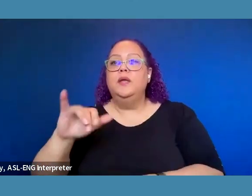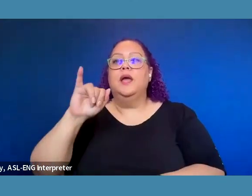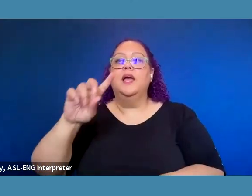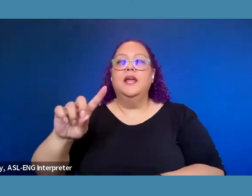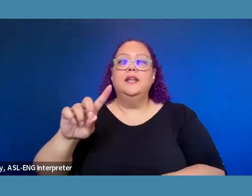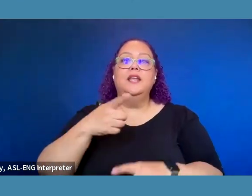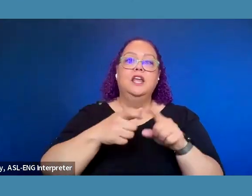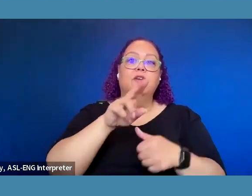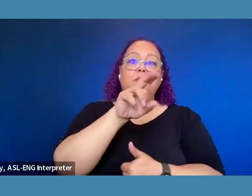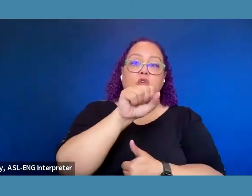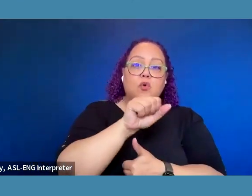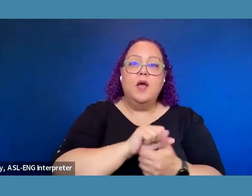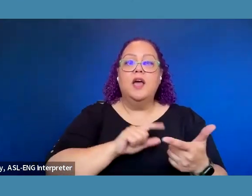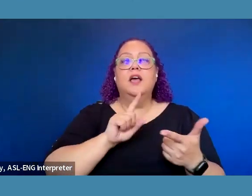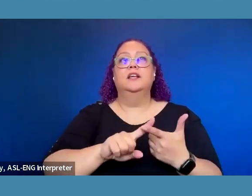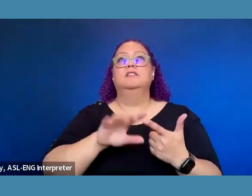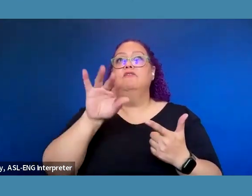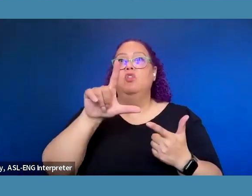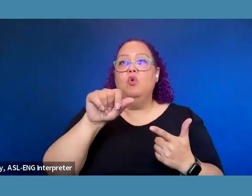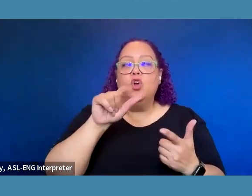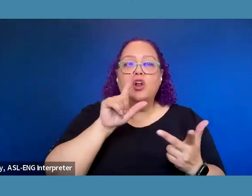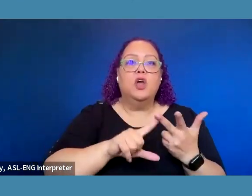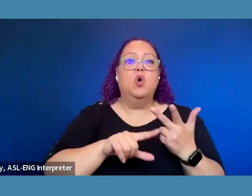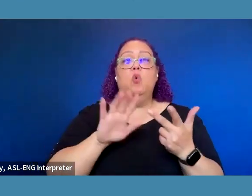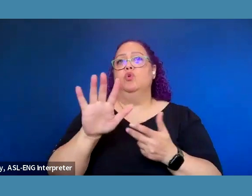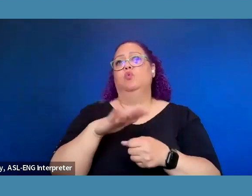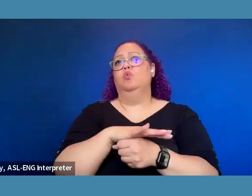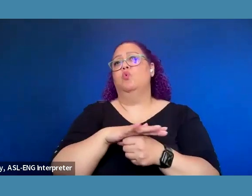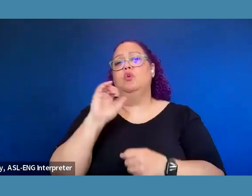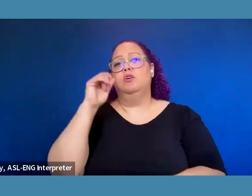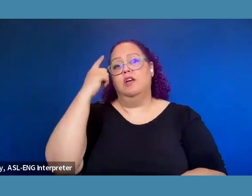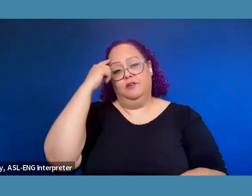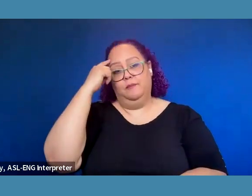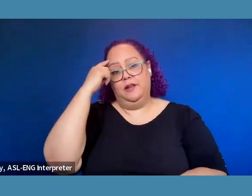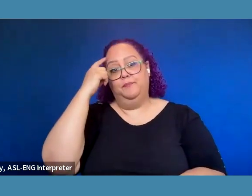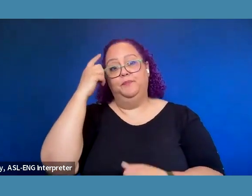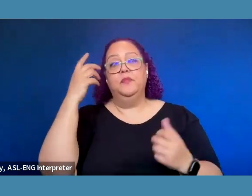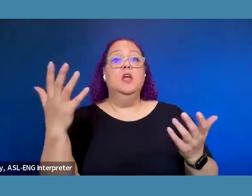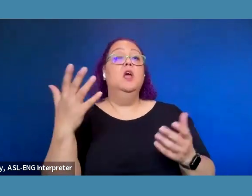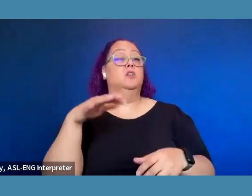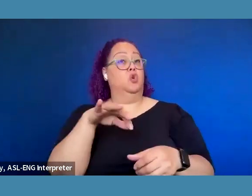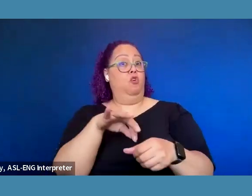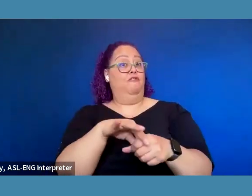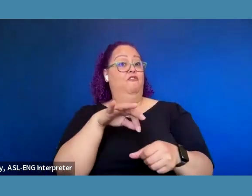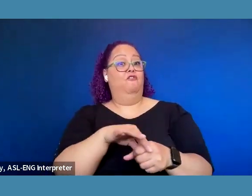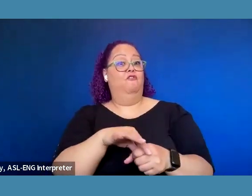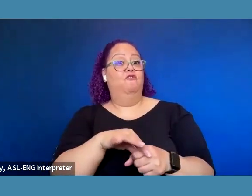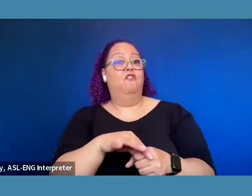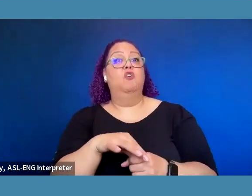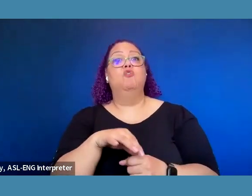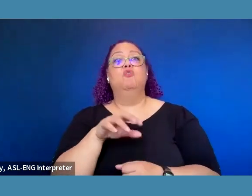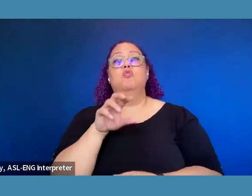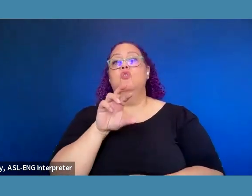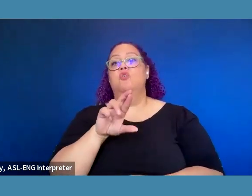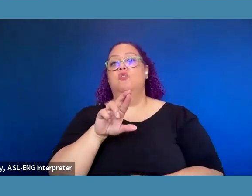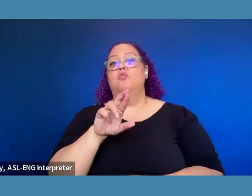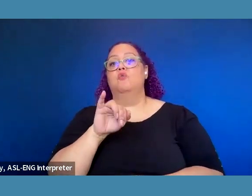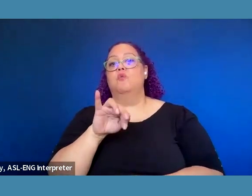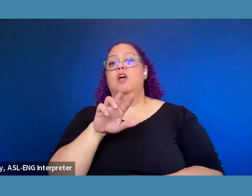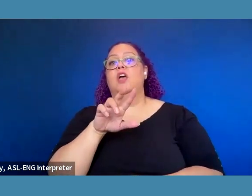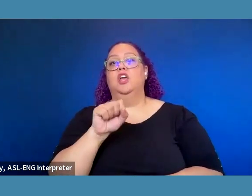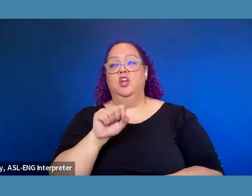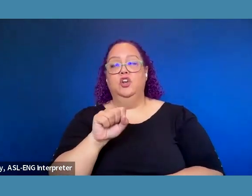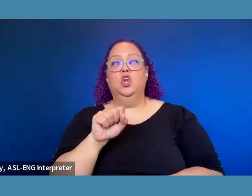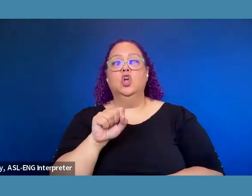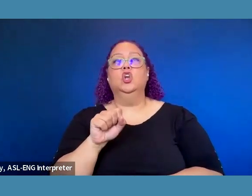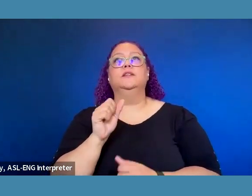a resource for you all. Vote Riders does a lot of great work in helping people obtain the